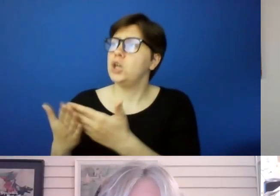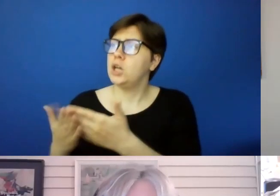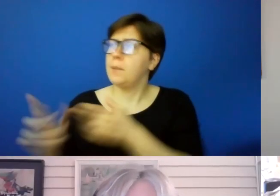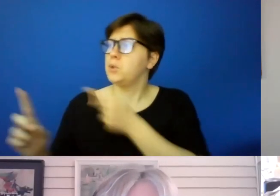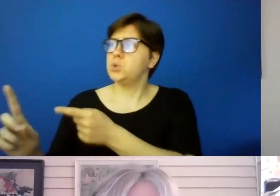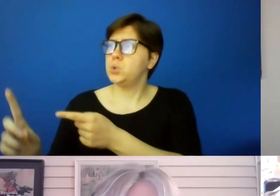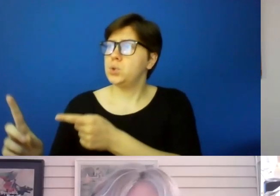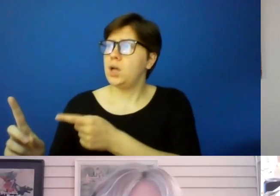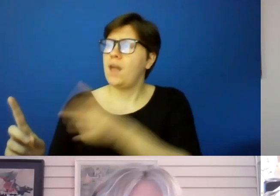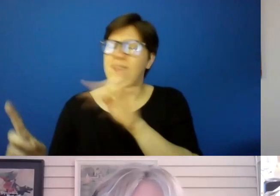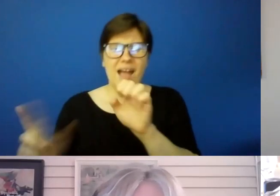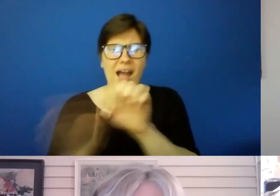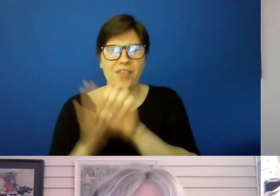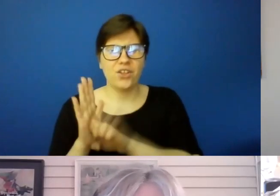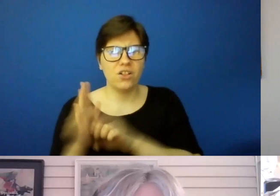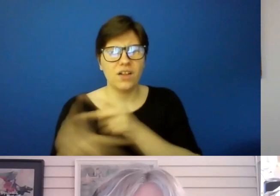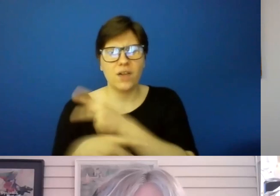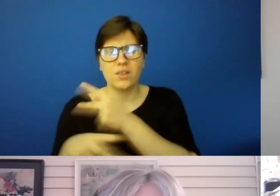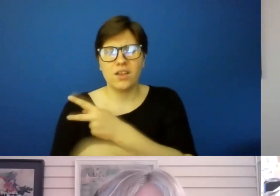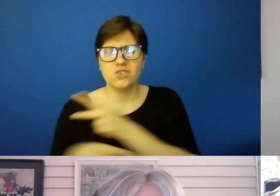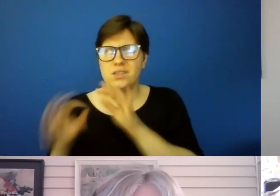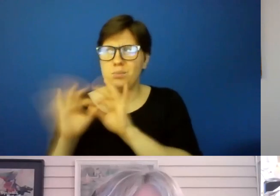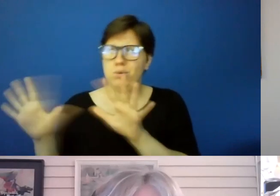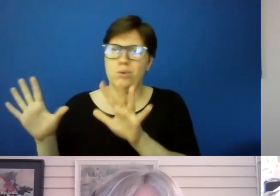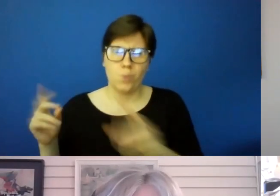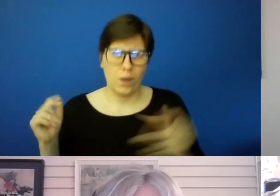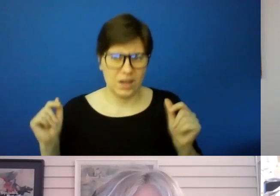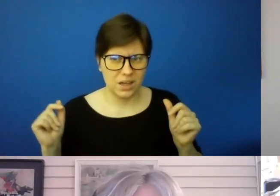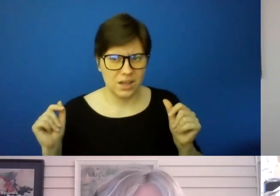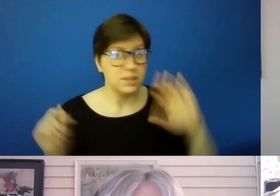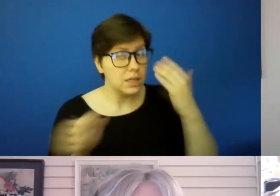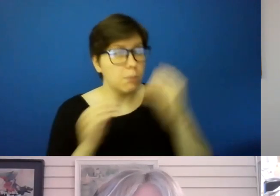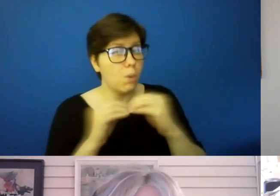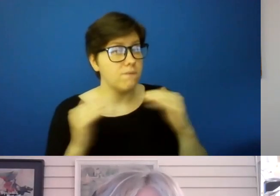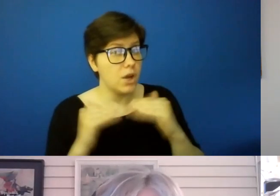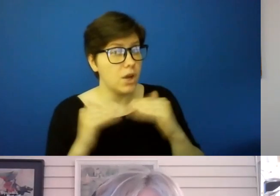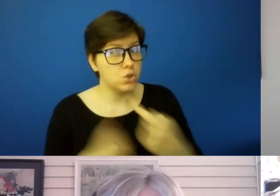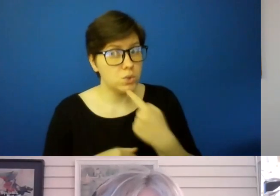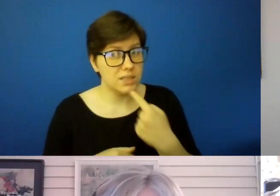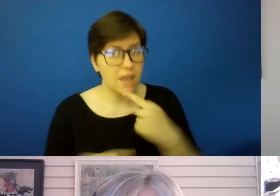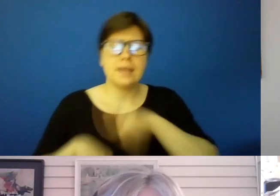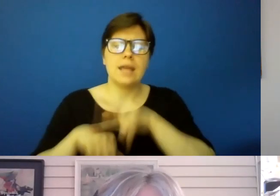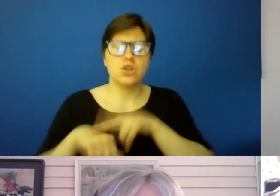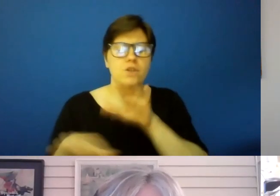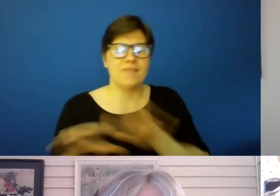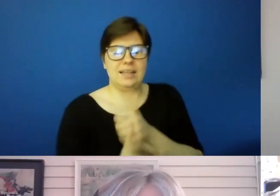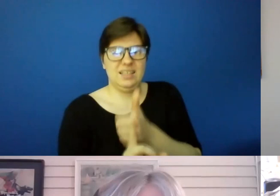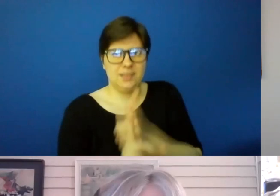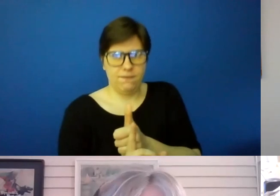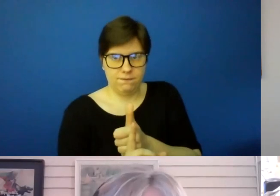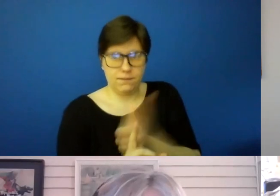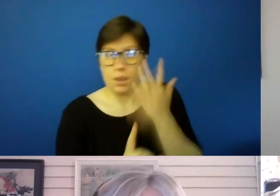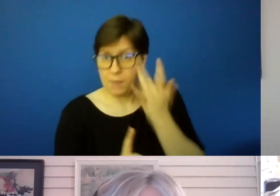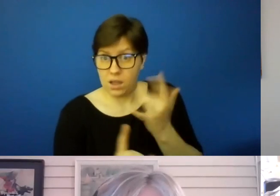ethical calculations can become meaningless rather quickly. It would seem more fair to argue the nature of the act itself, as it is the nature